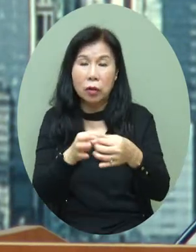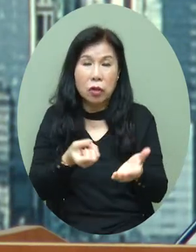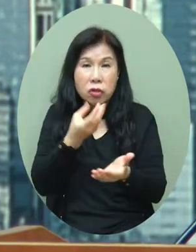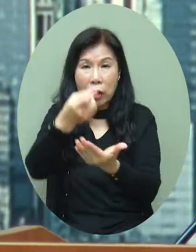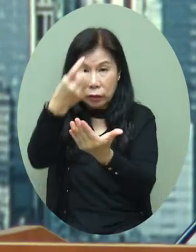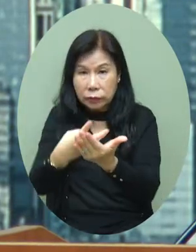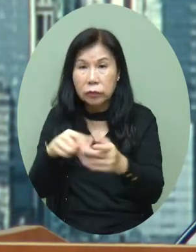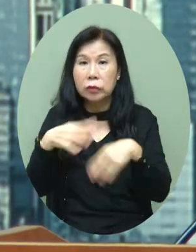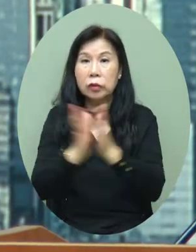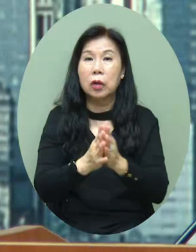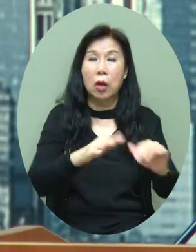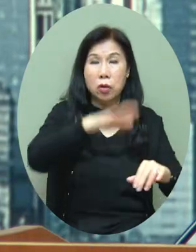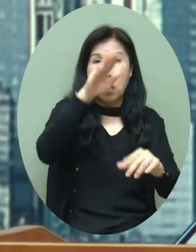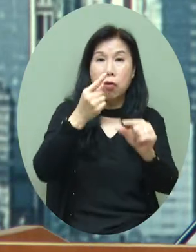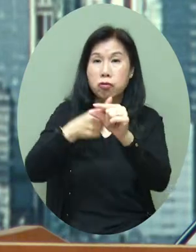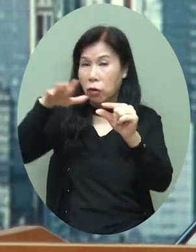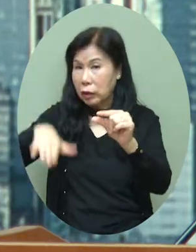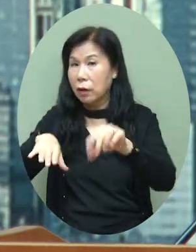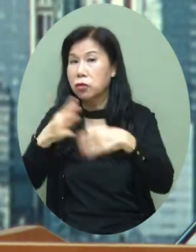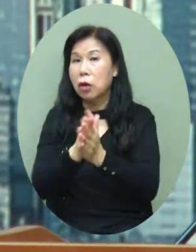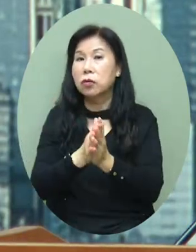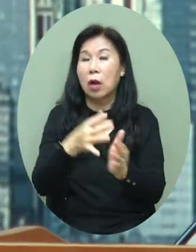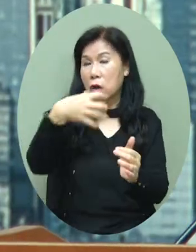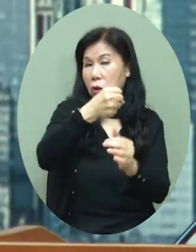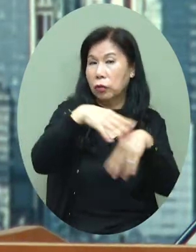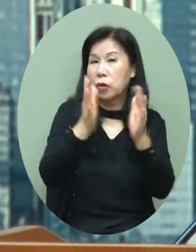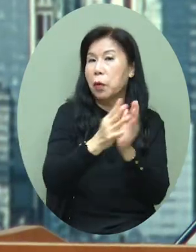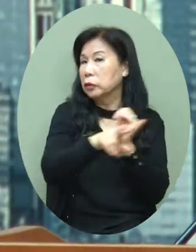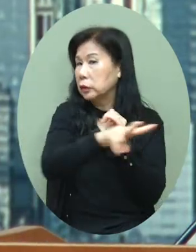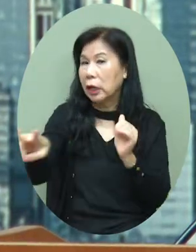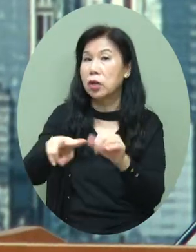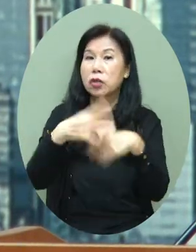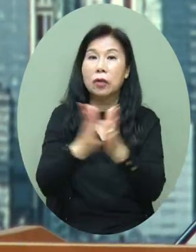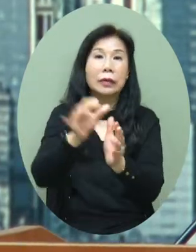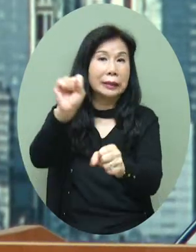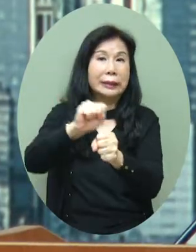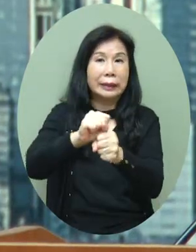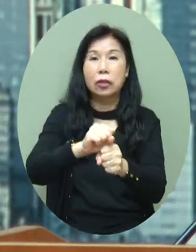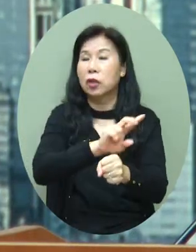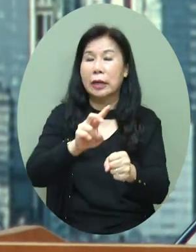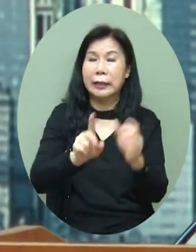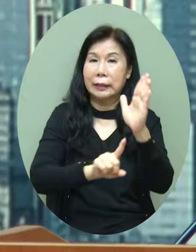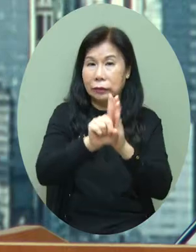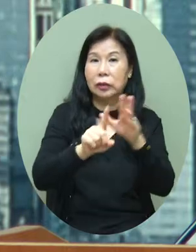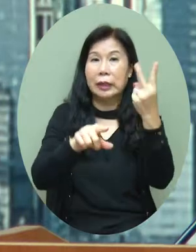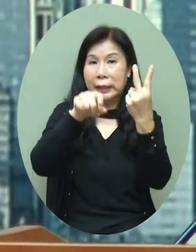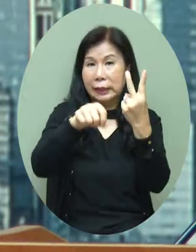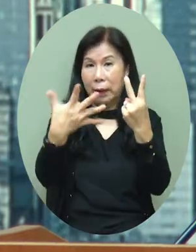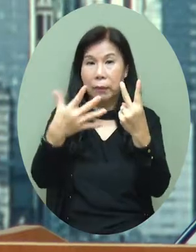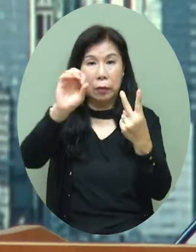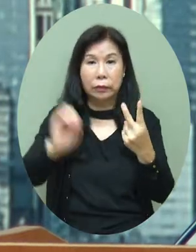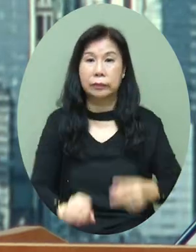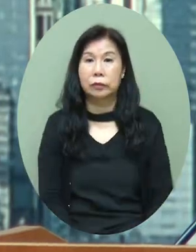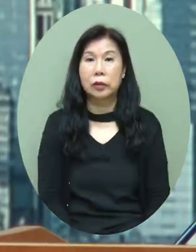same rate of 2.5% for 2022 to 23, effective retrospectively from